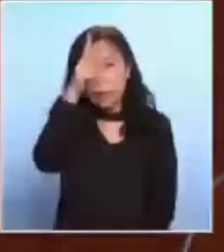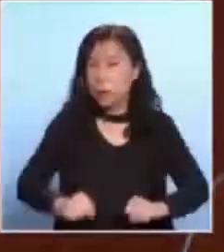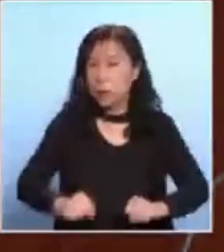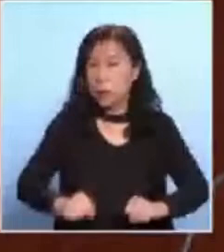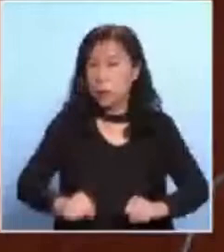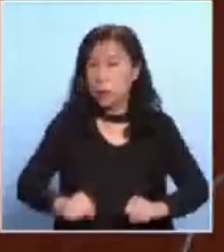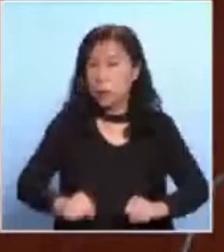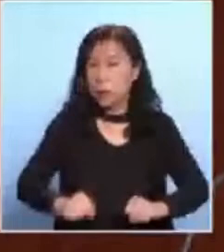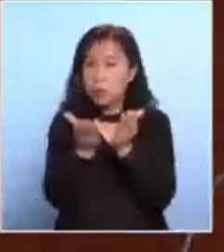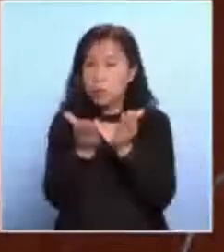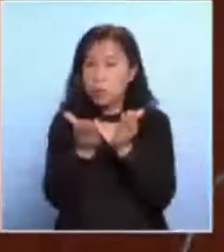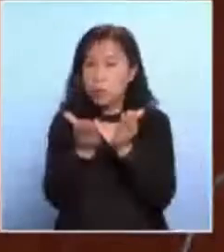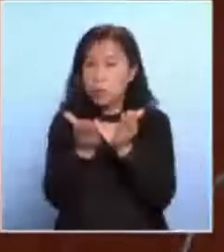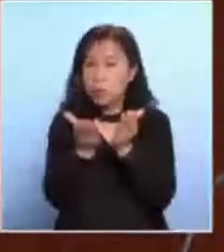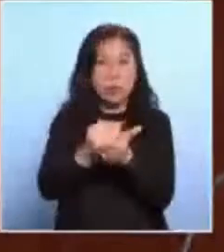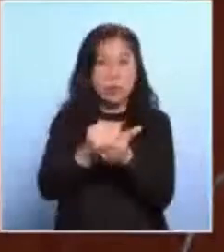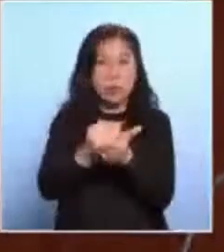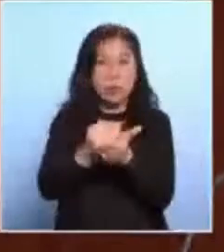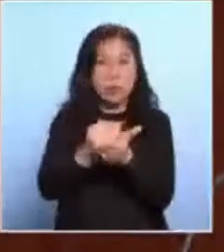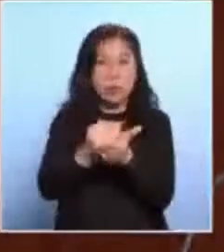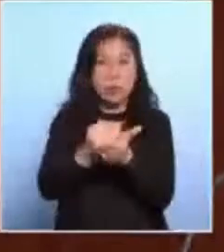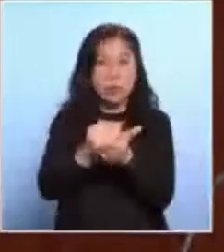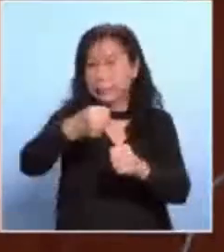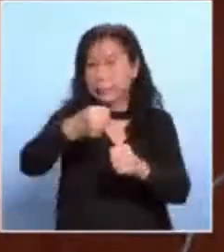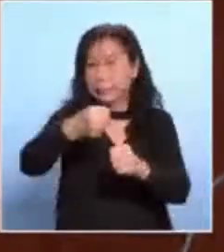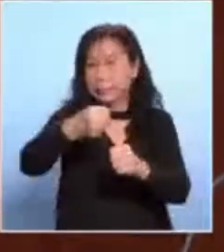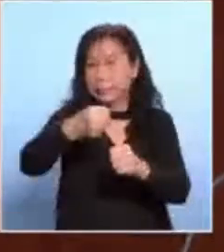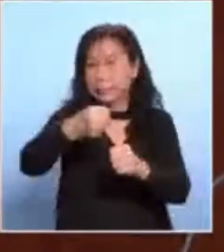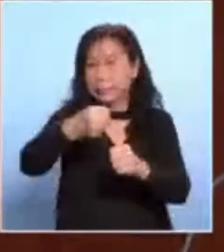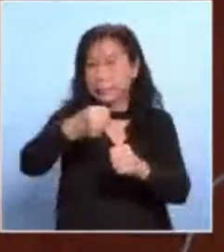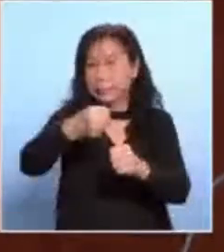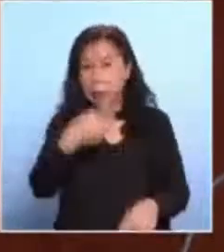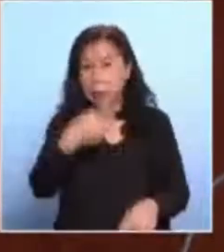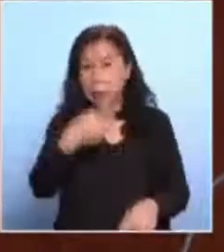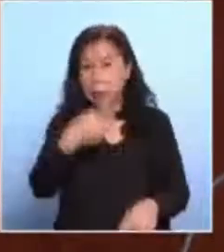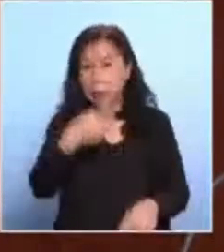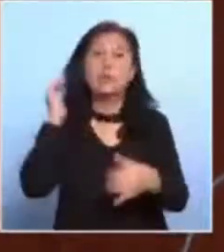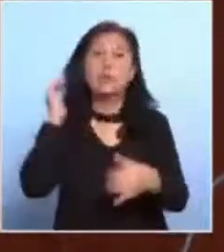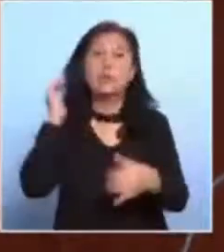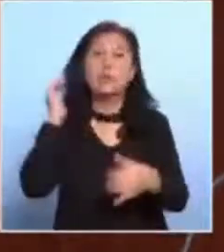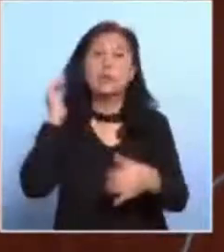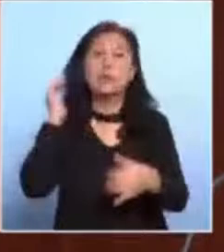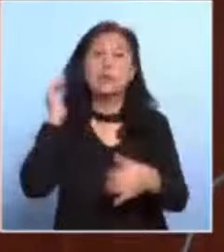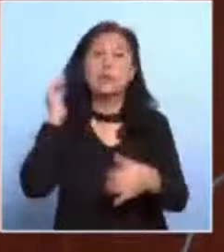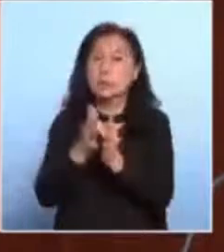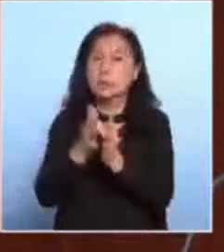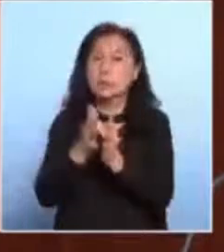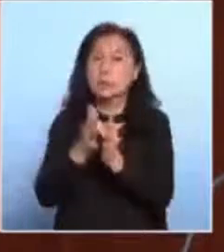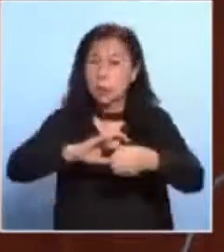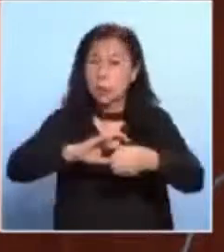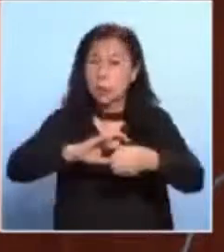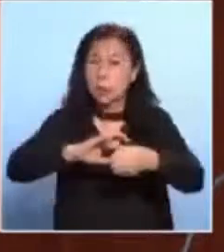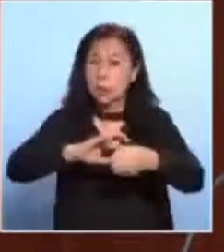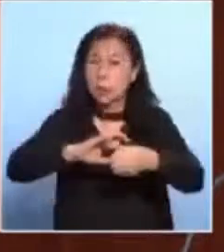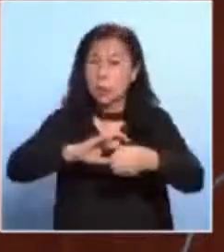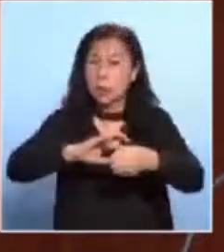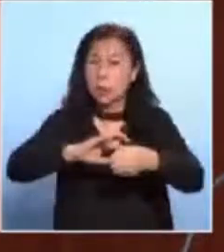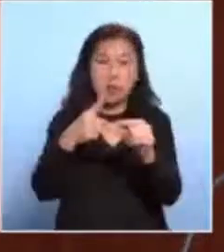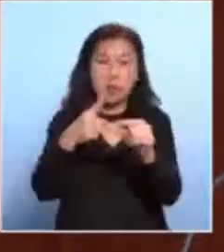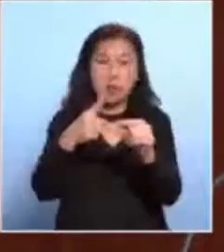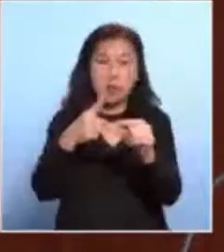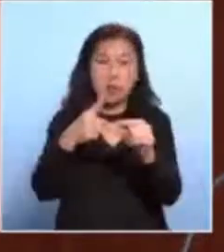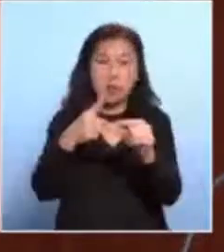position in ship registration, develop the city into a leading international maritime center, and facilitate